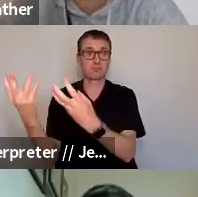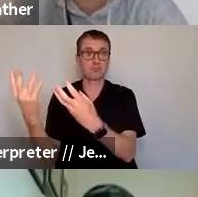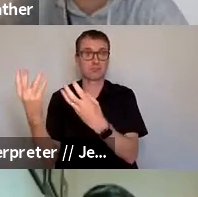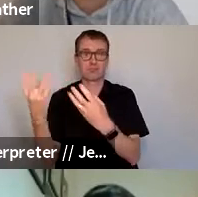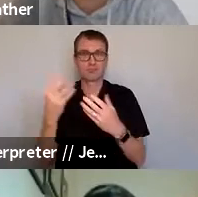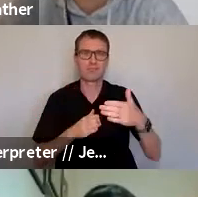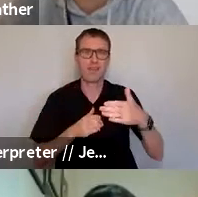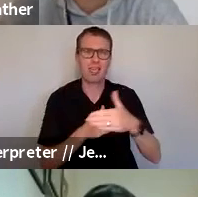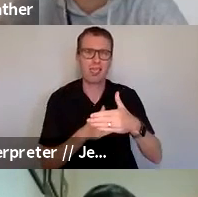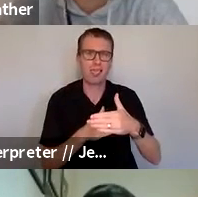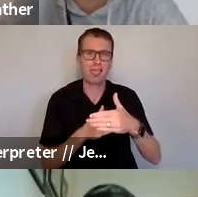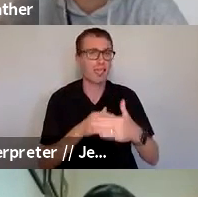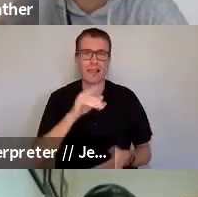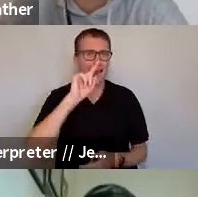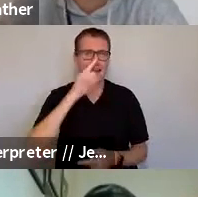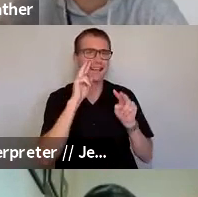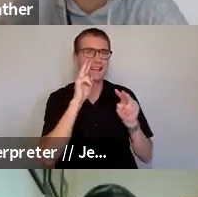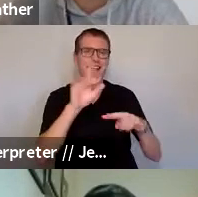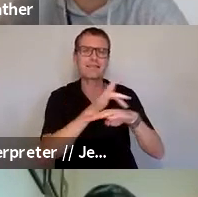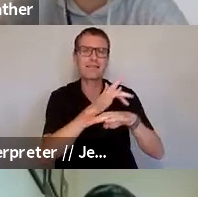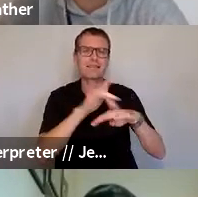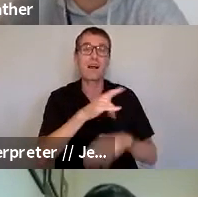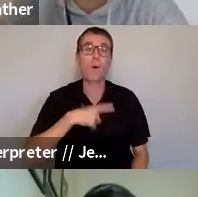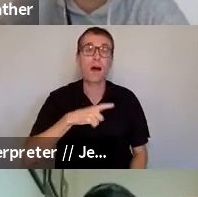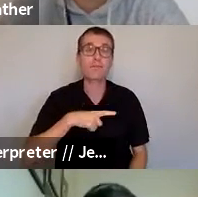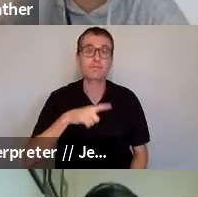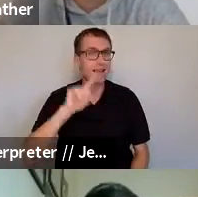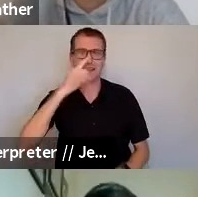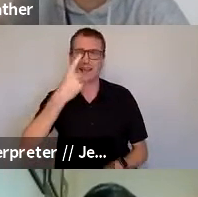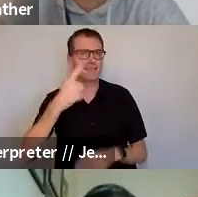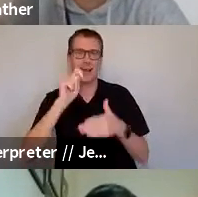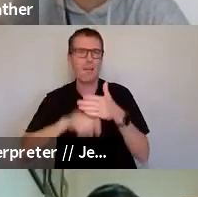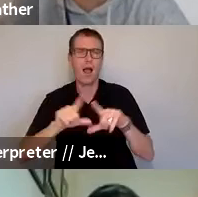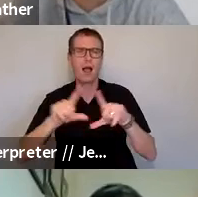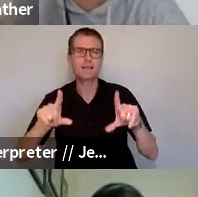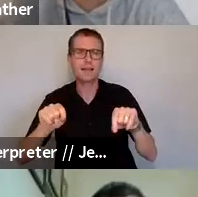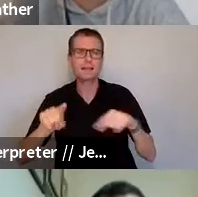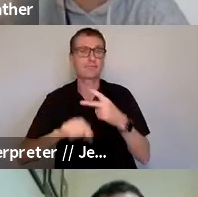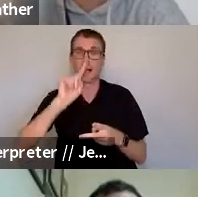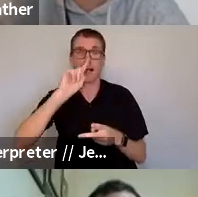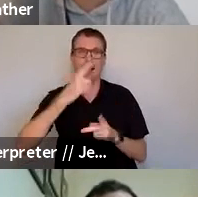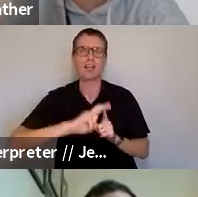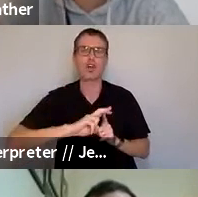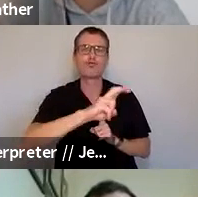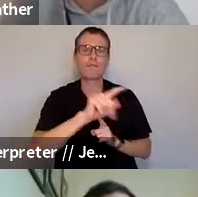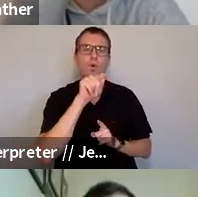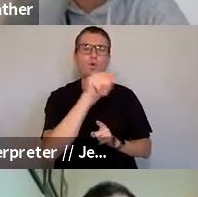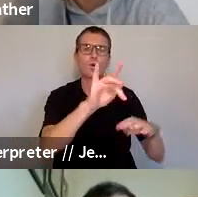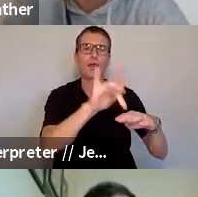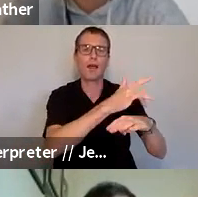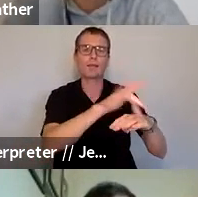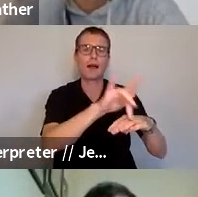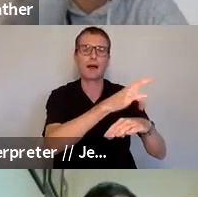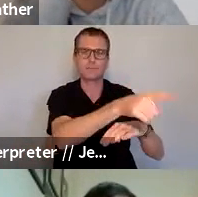afford to purchase a ticket or get there. So one theme will be what arts organisations,